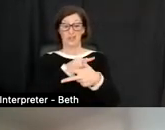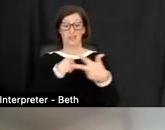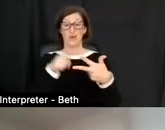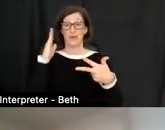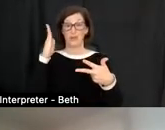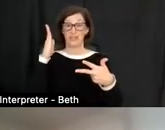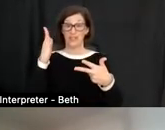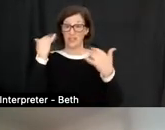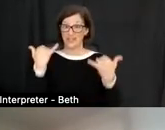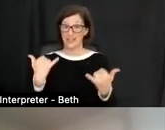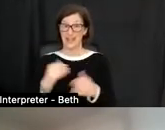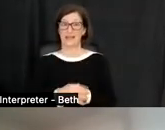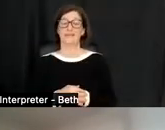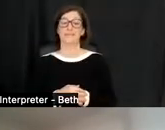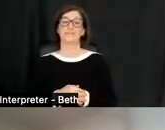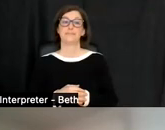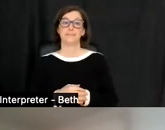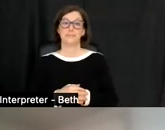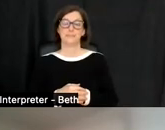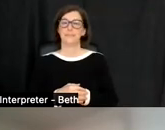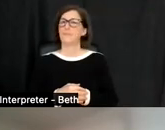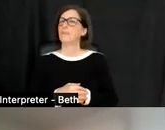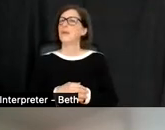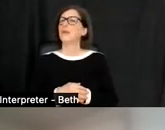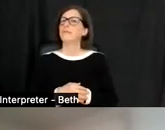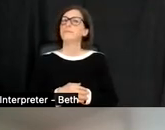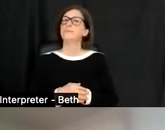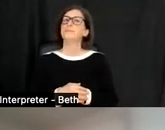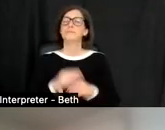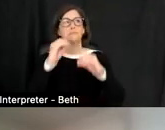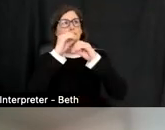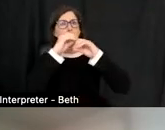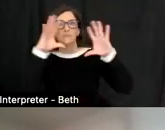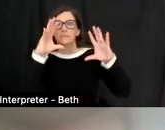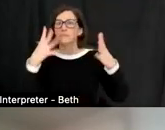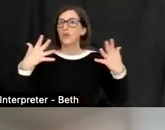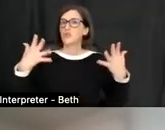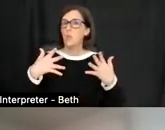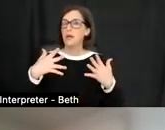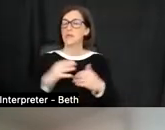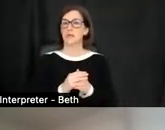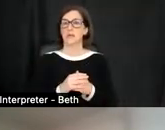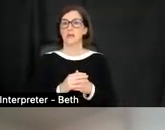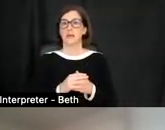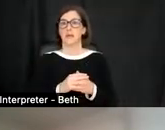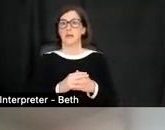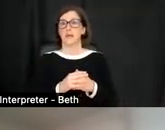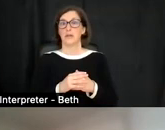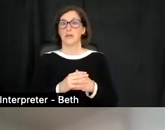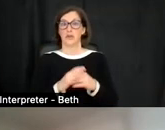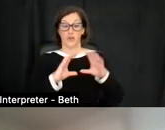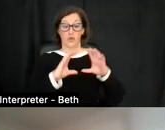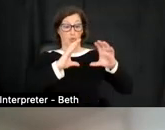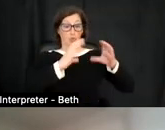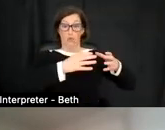that you see today. And it's the idea that the proportion of the population